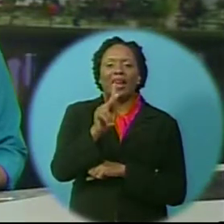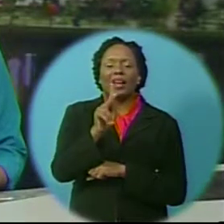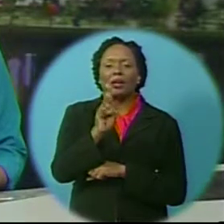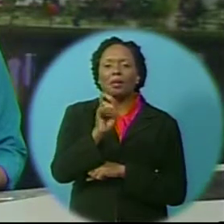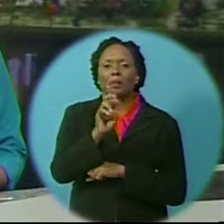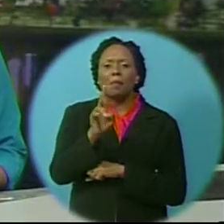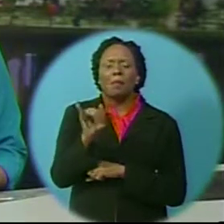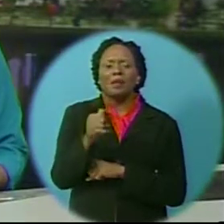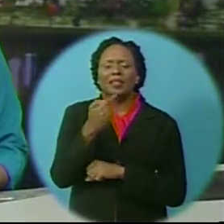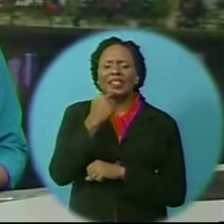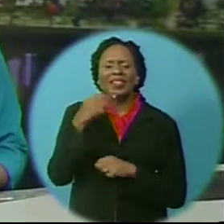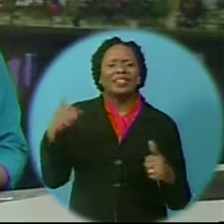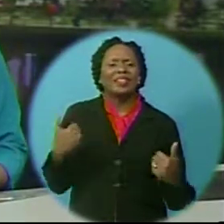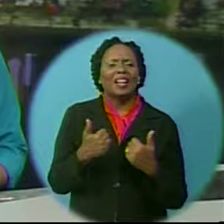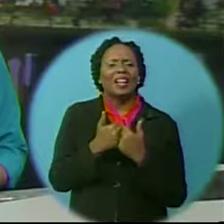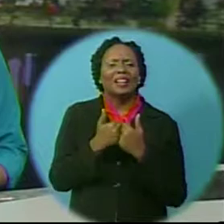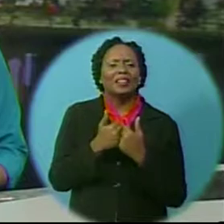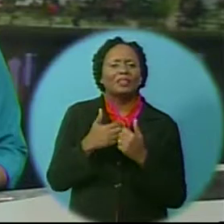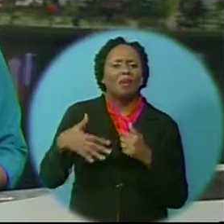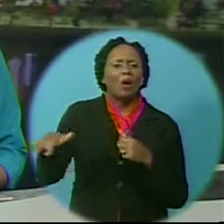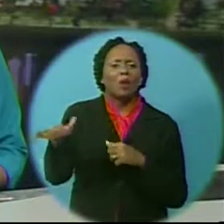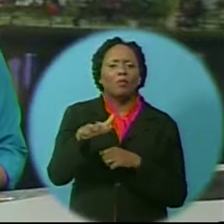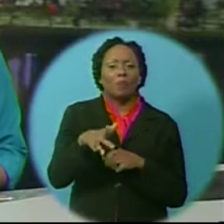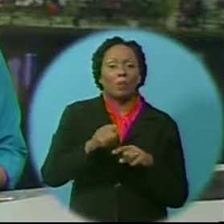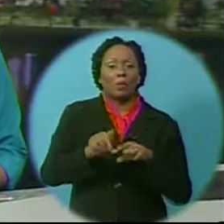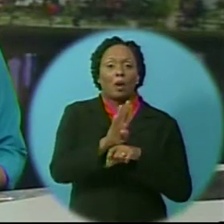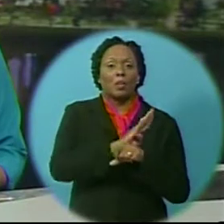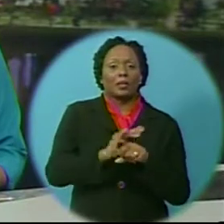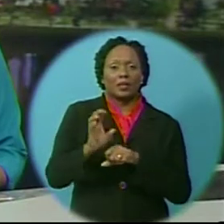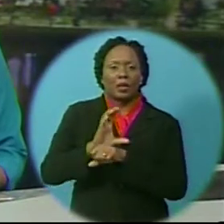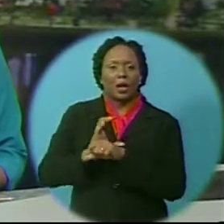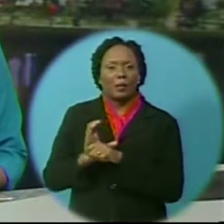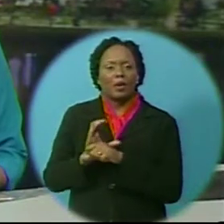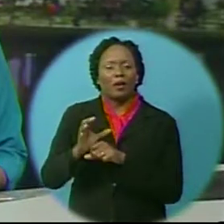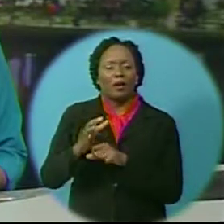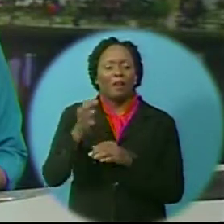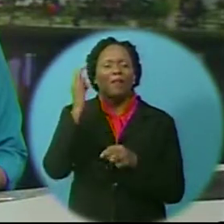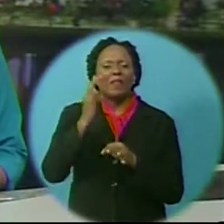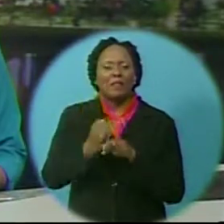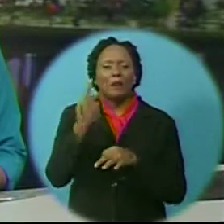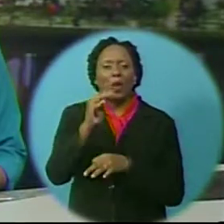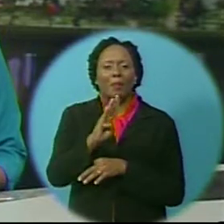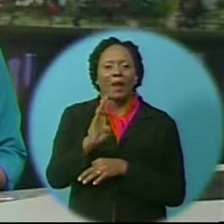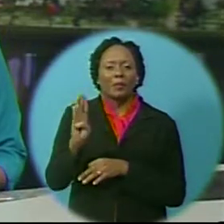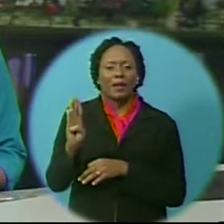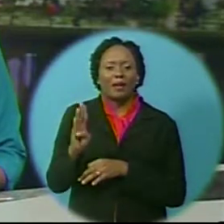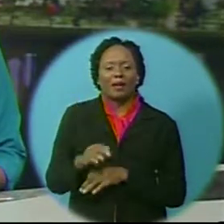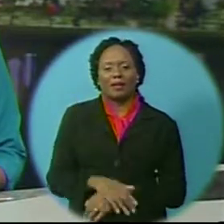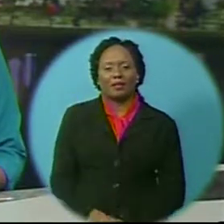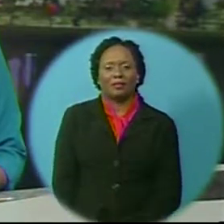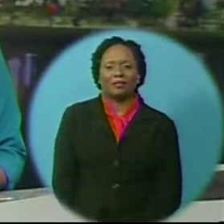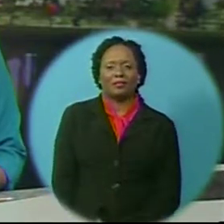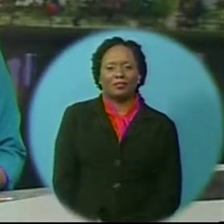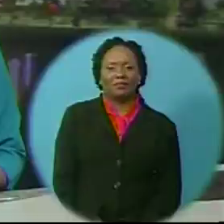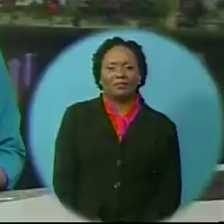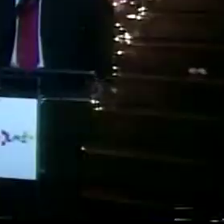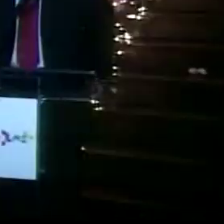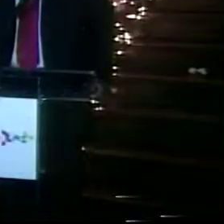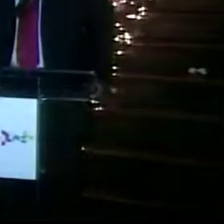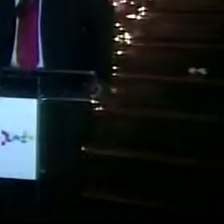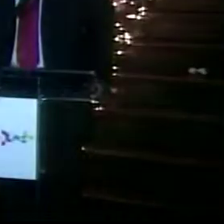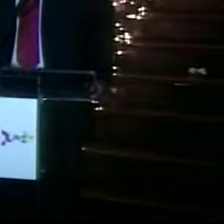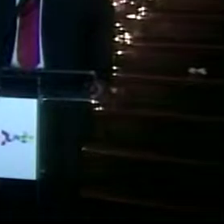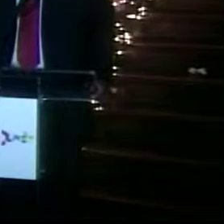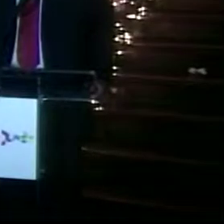the challenges globally, Barbados and the Caribbean continue to be faithful to the Blackberry brand. Nowadays,